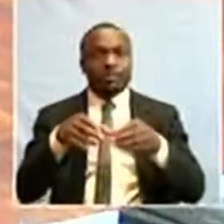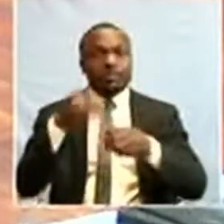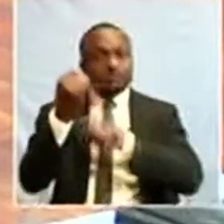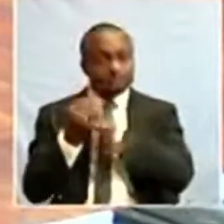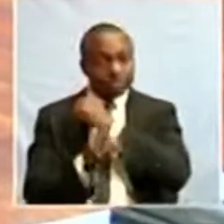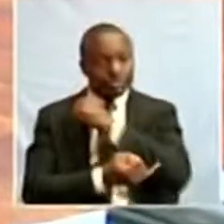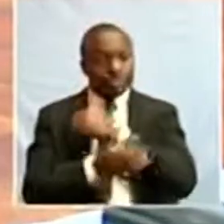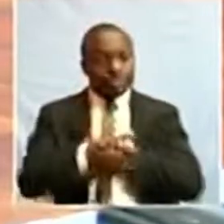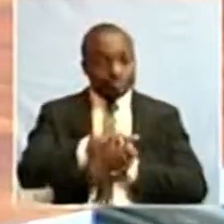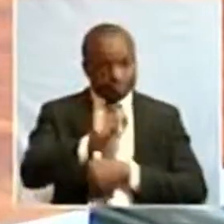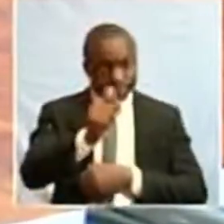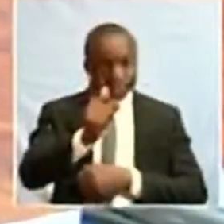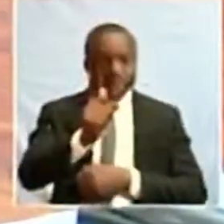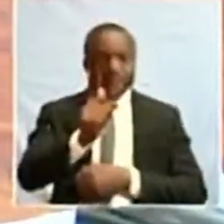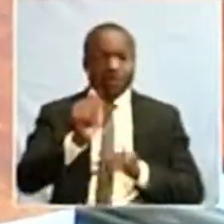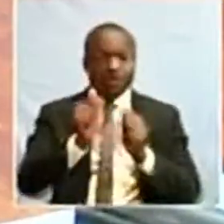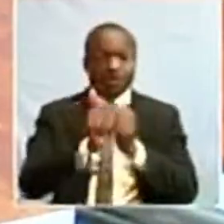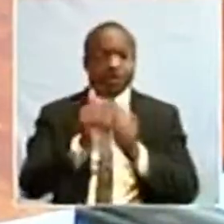introduce yourself and your team.